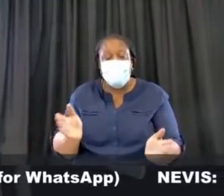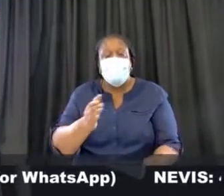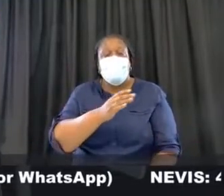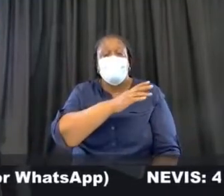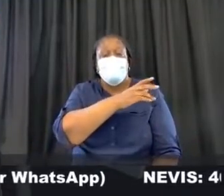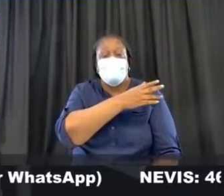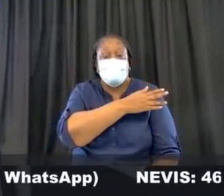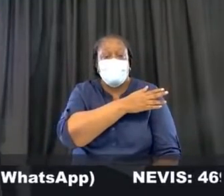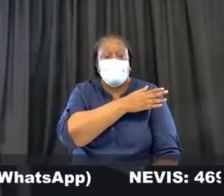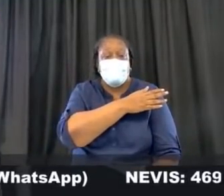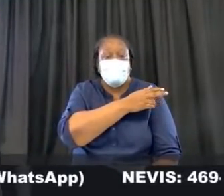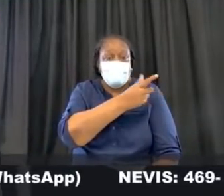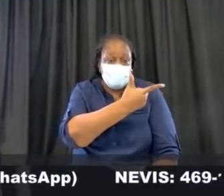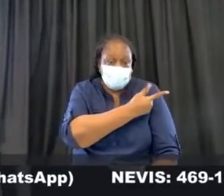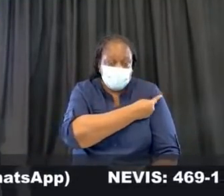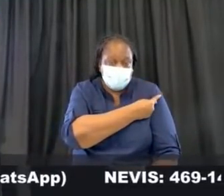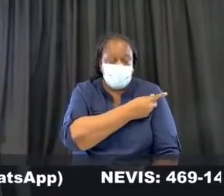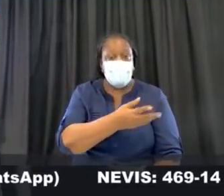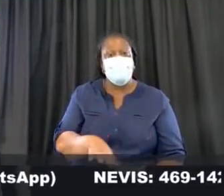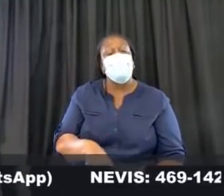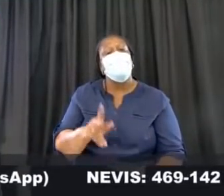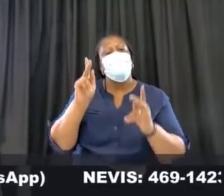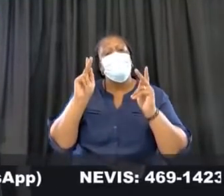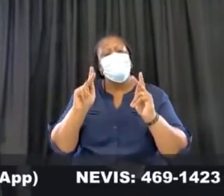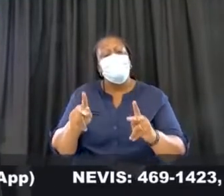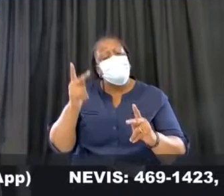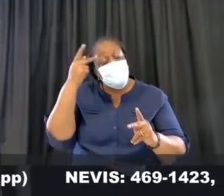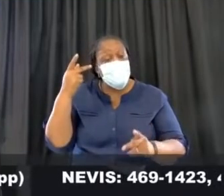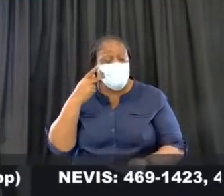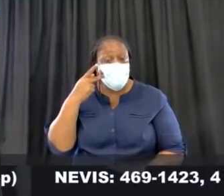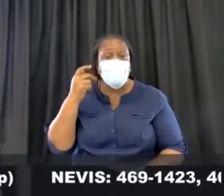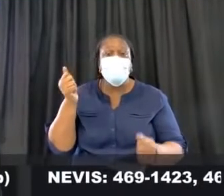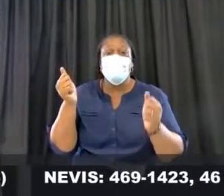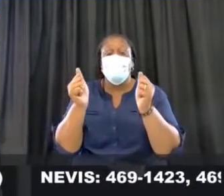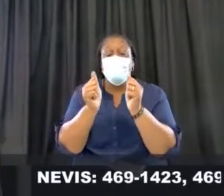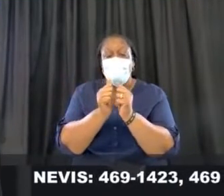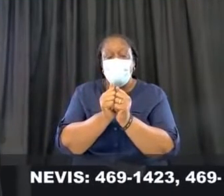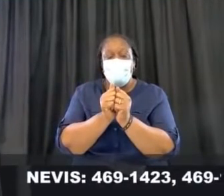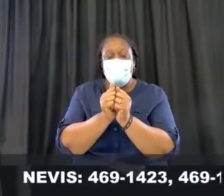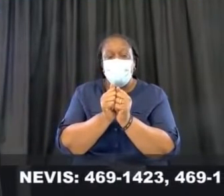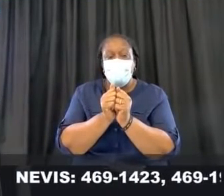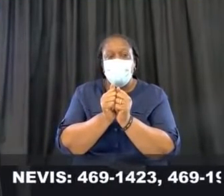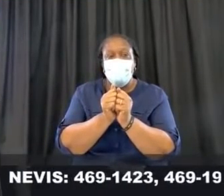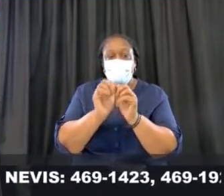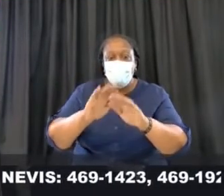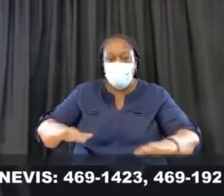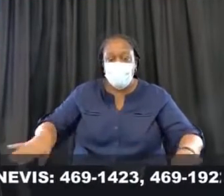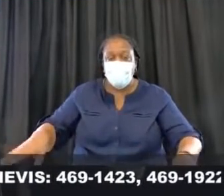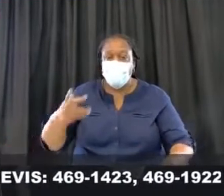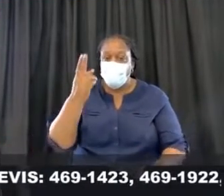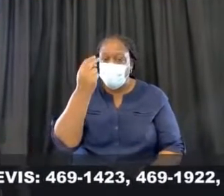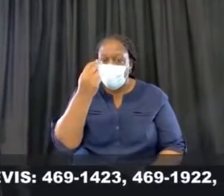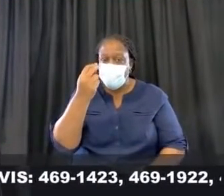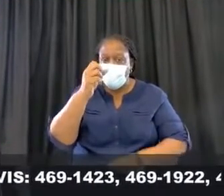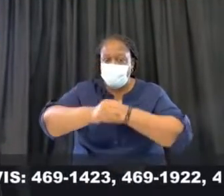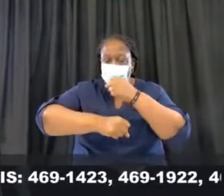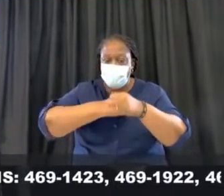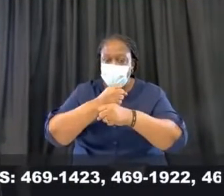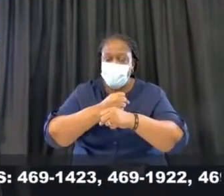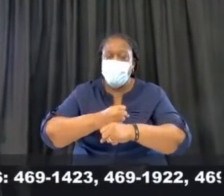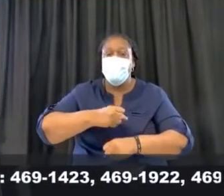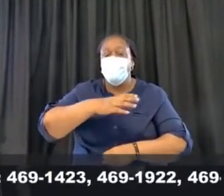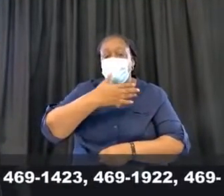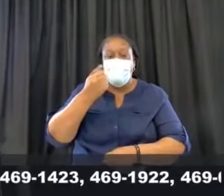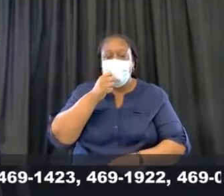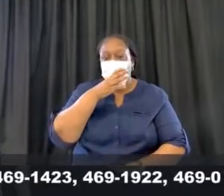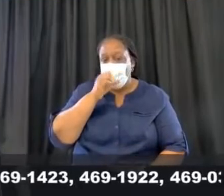to 17-year-olds out to get vaccinated. So I'm not going to focus on anything that any former person would have said. We are in a fight against a